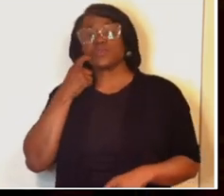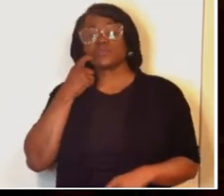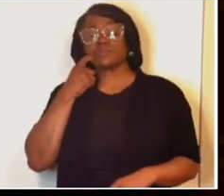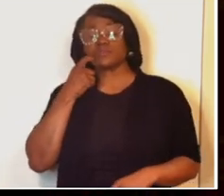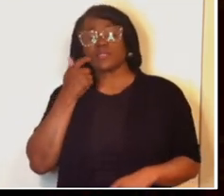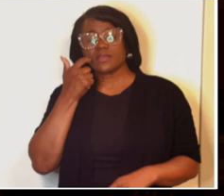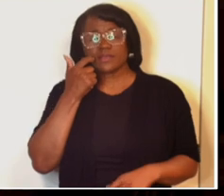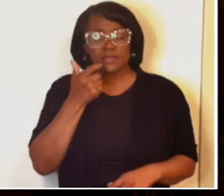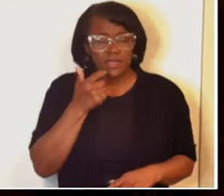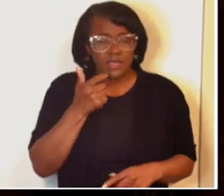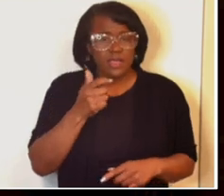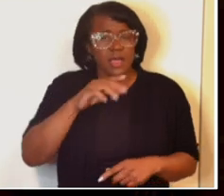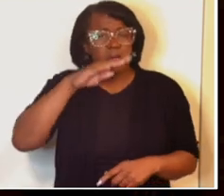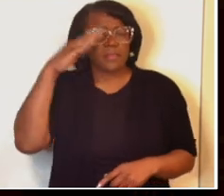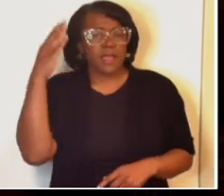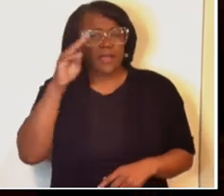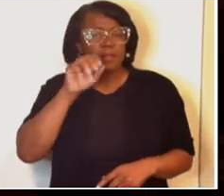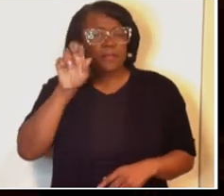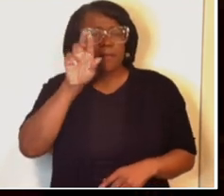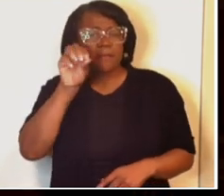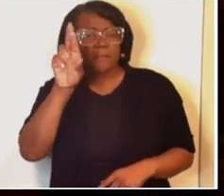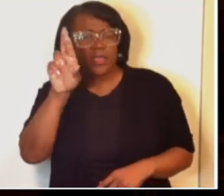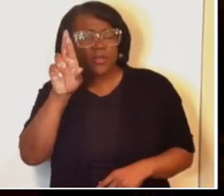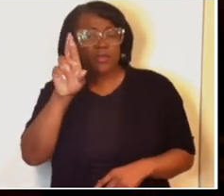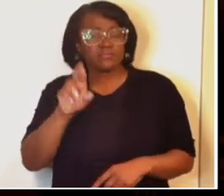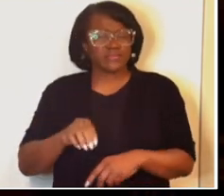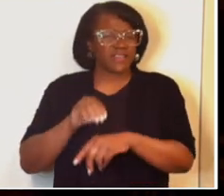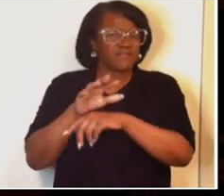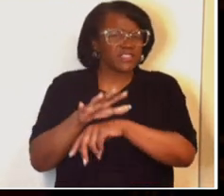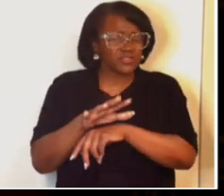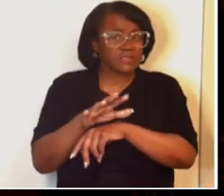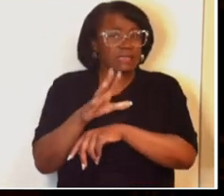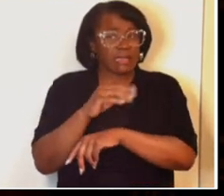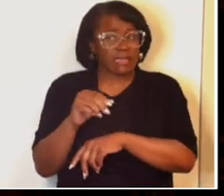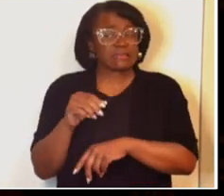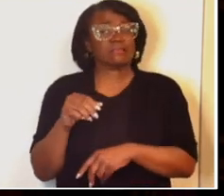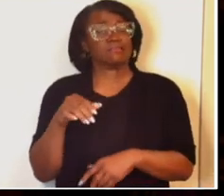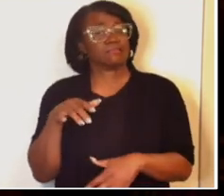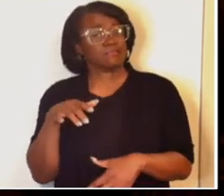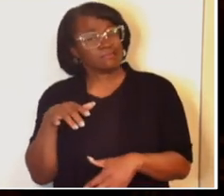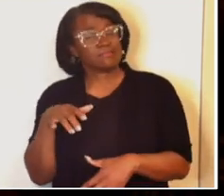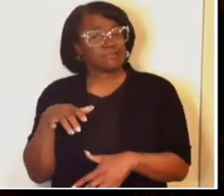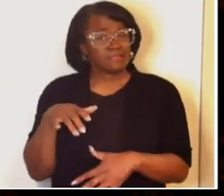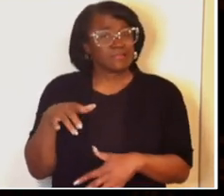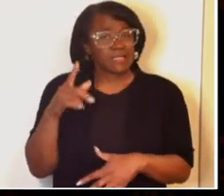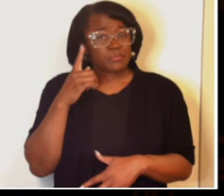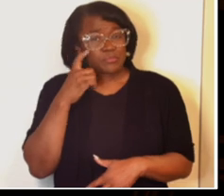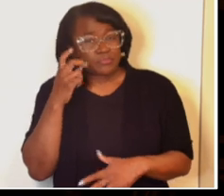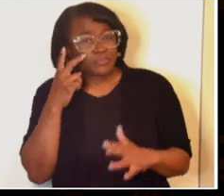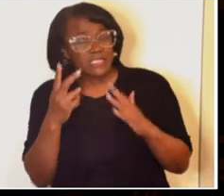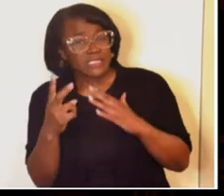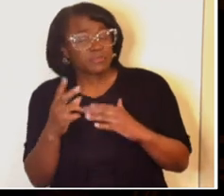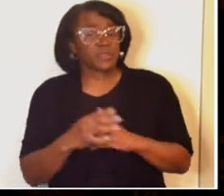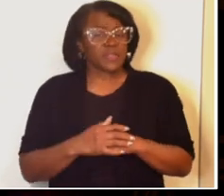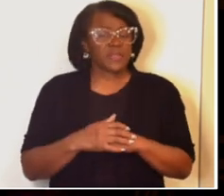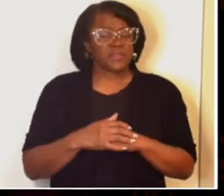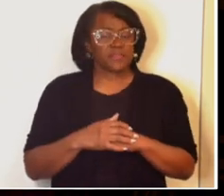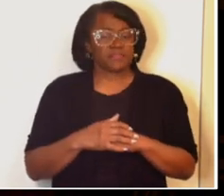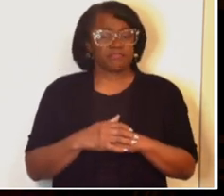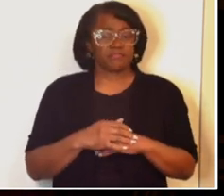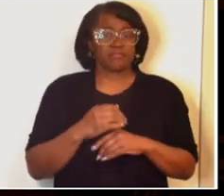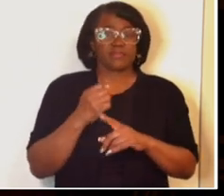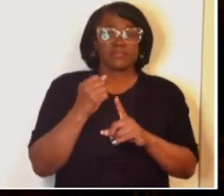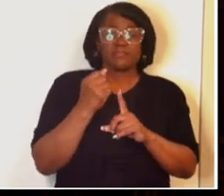Black Mirror has been influential and eerily predictive as well. Whether it be of the abuses of big